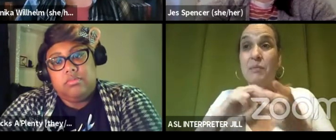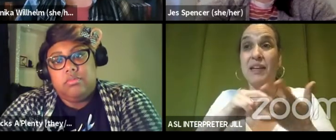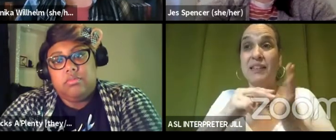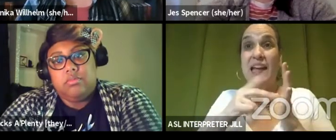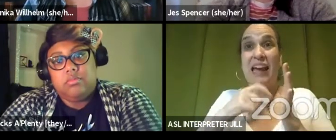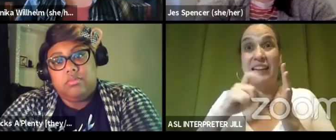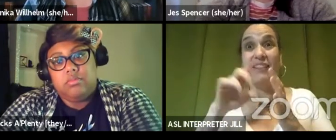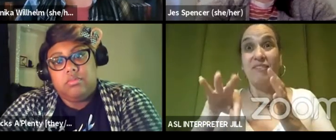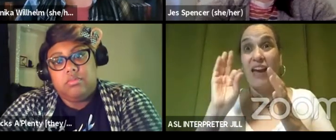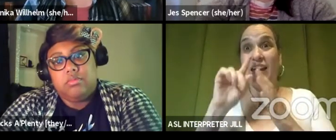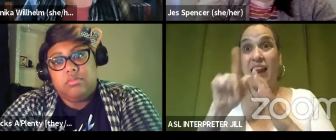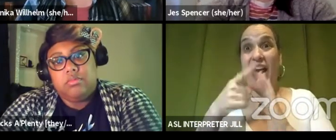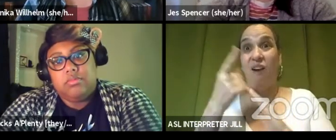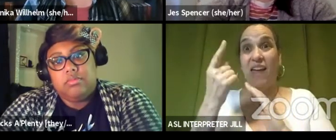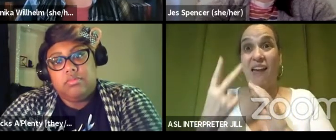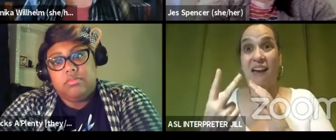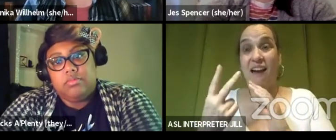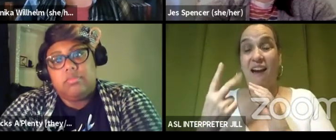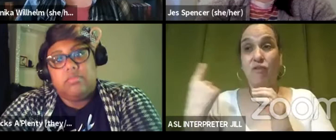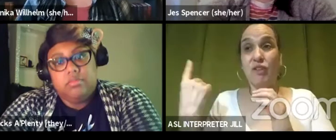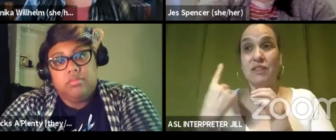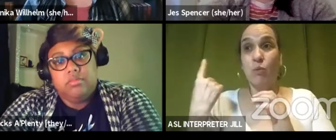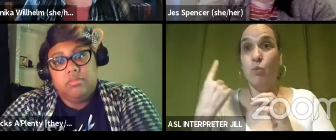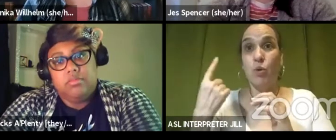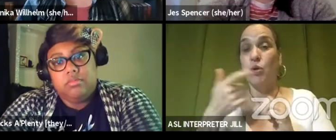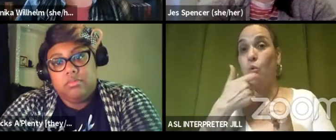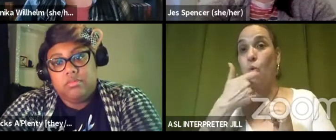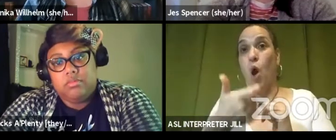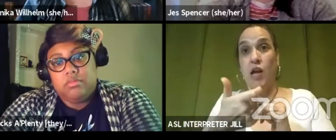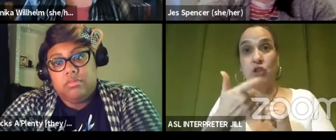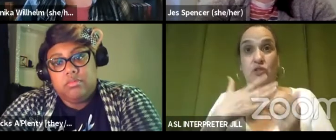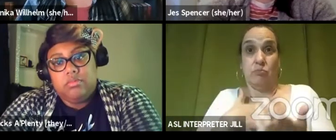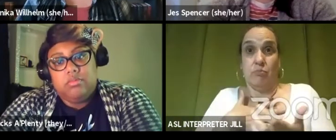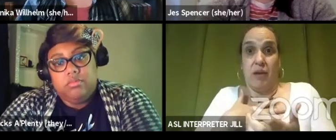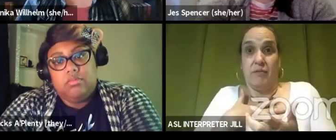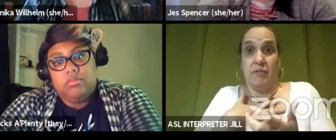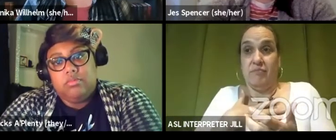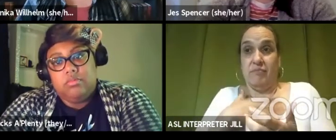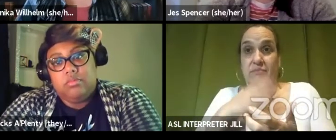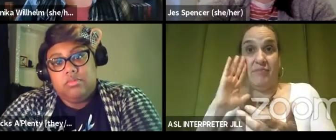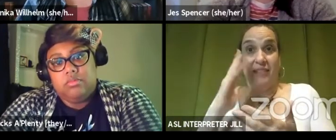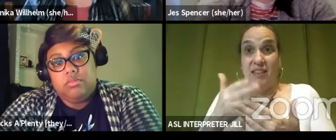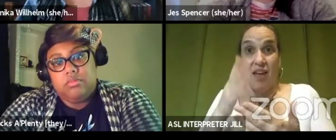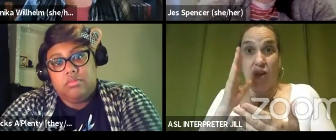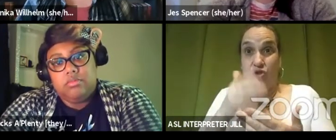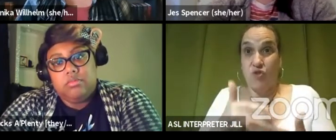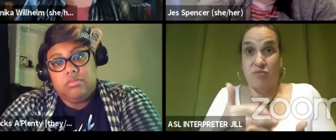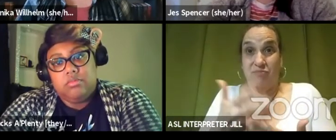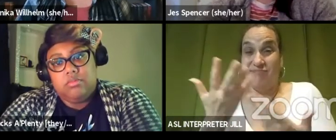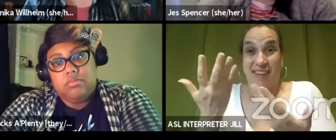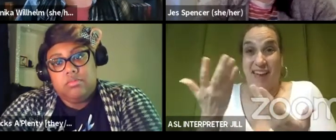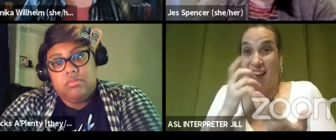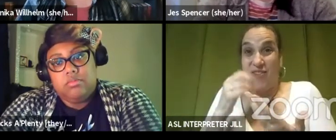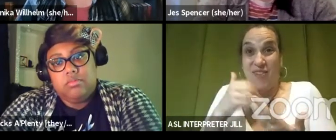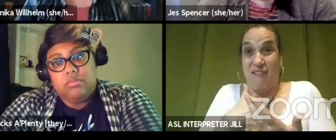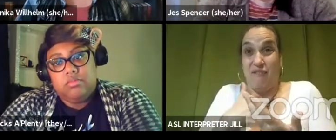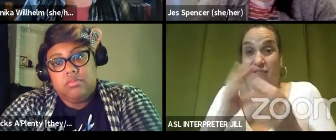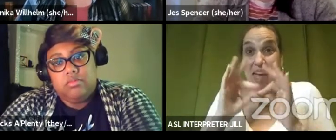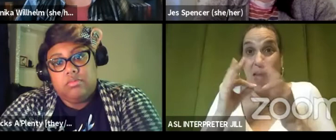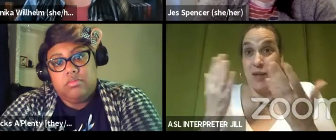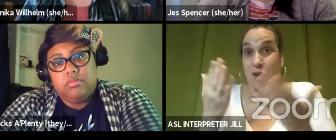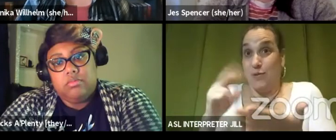someone to watch my kid. And I don't have family up here, so grandma can't come. I'd love to hear, like, anything